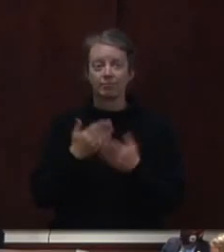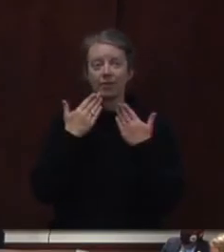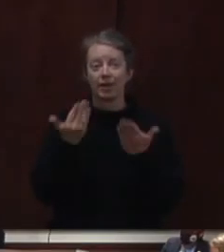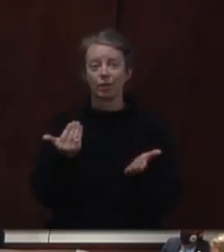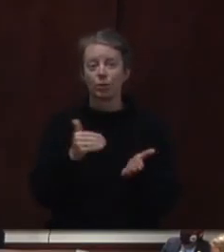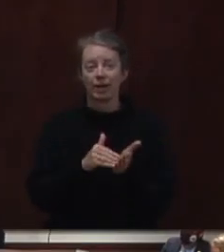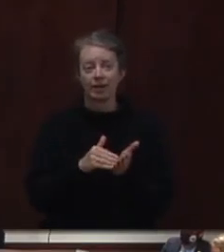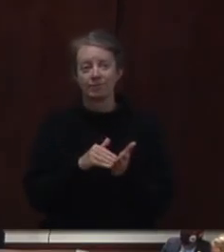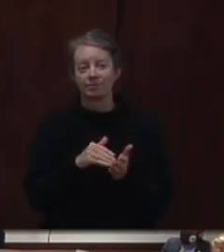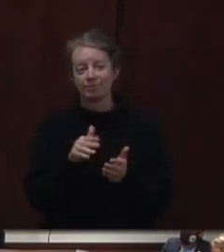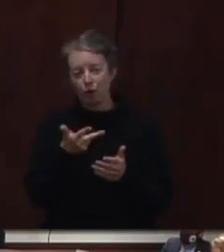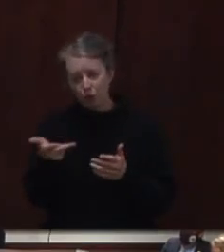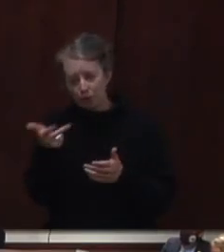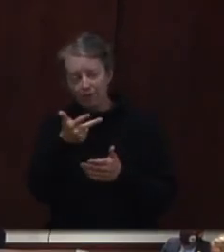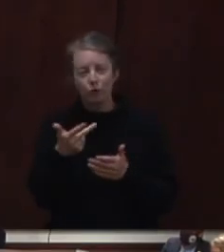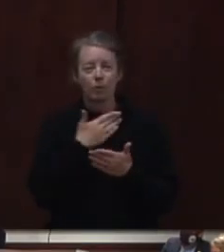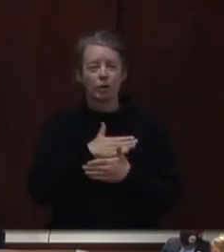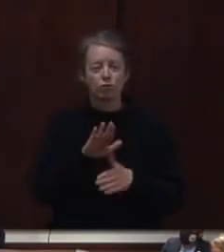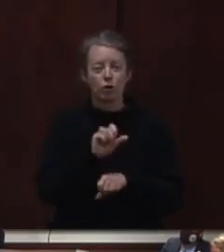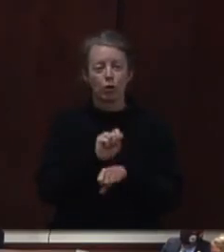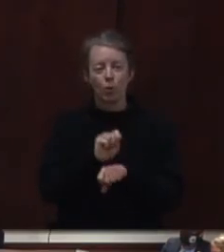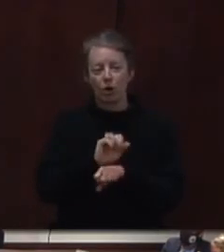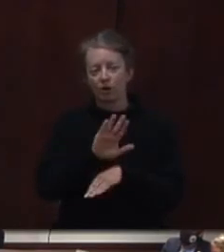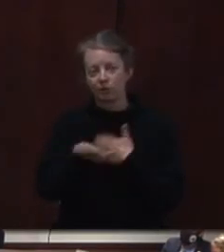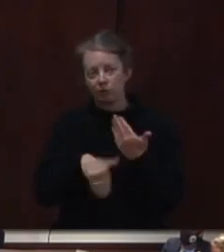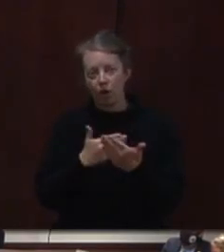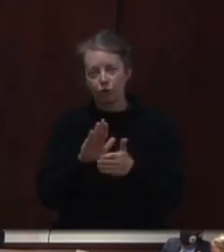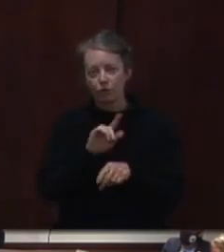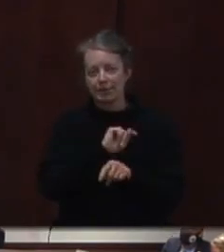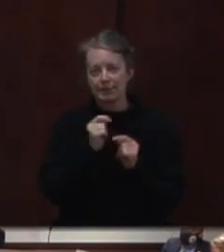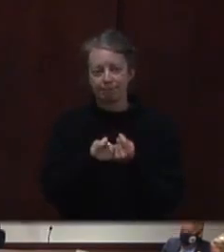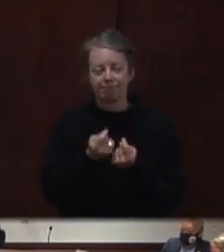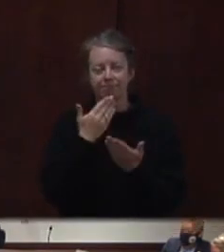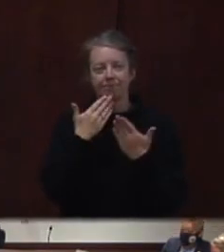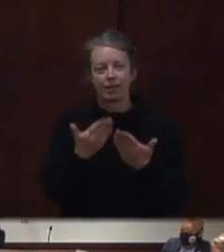Dr. Hathaway and Fletcher. Appreciate all your work and everyone on your teams. All right. The next item